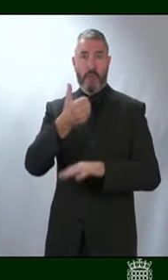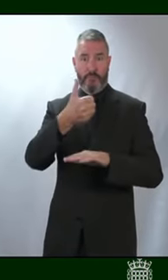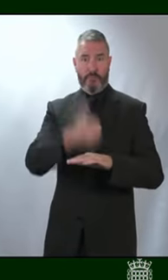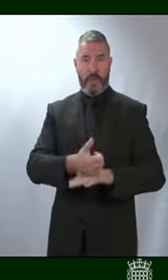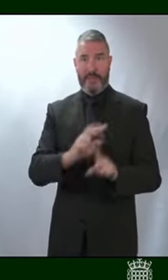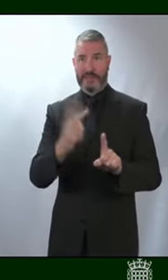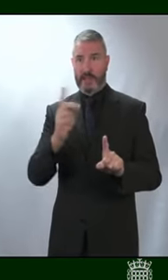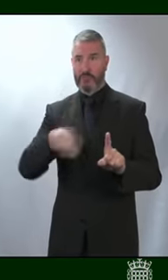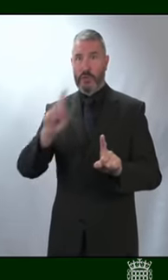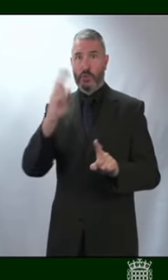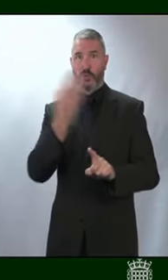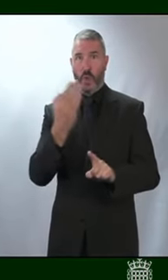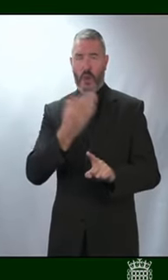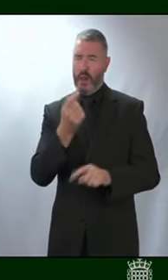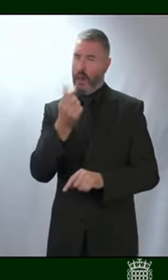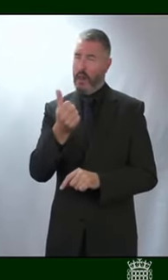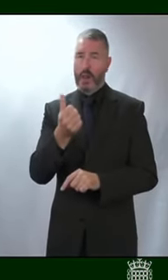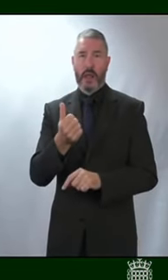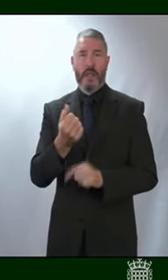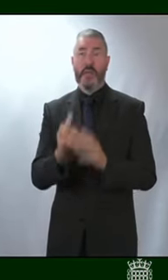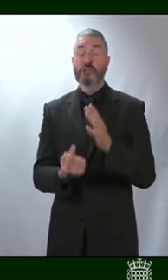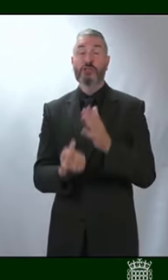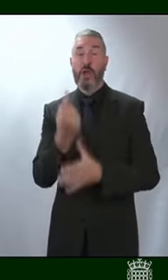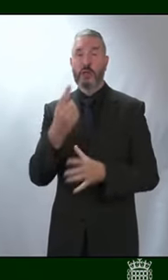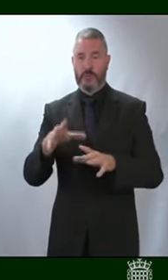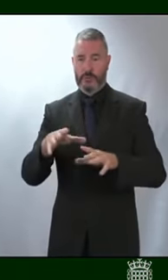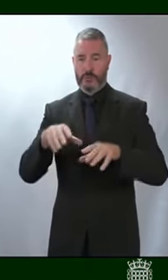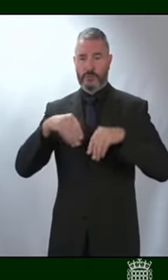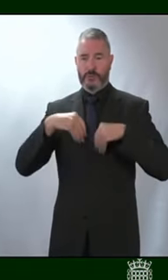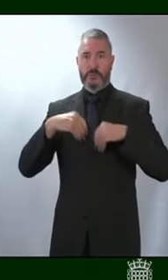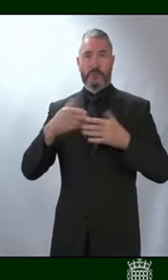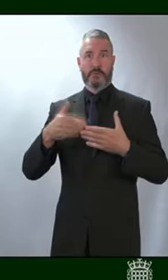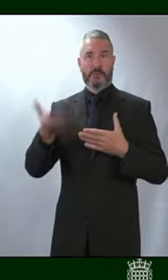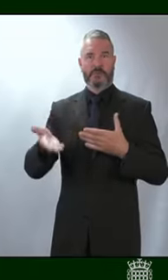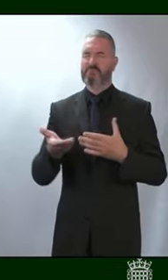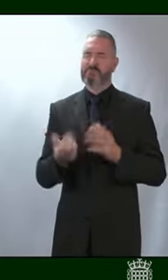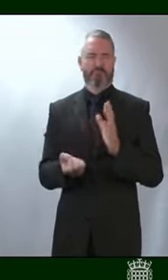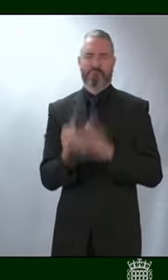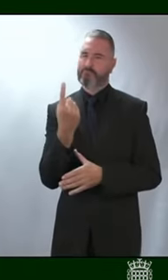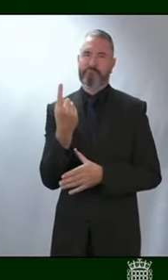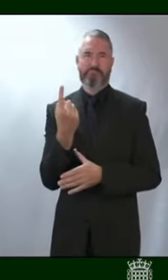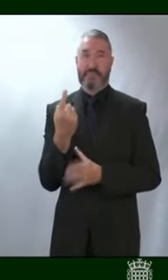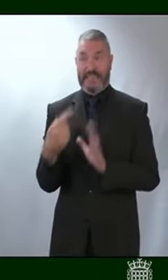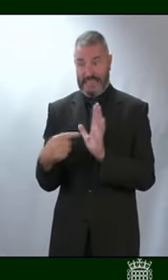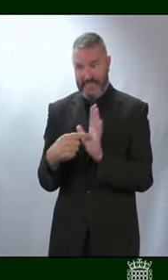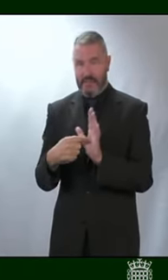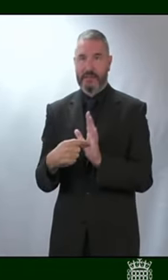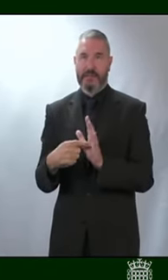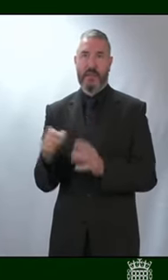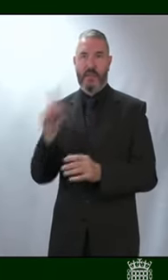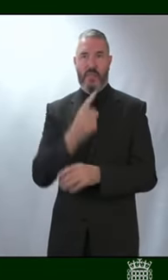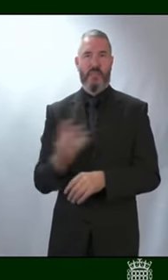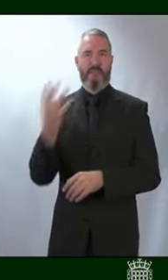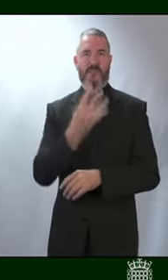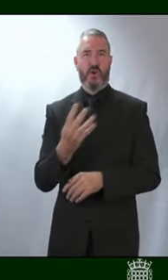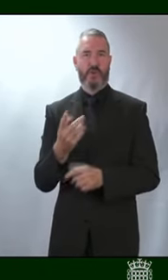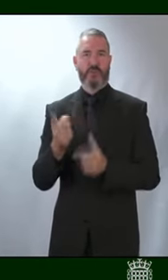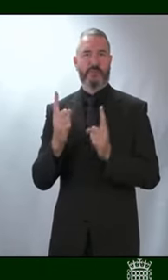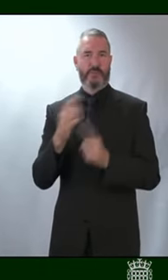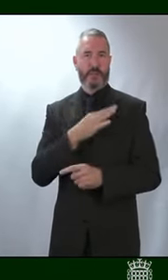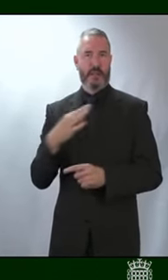disease. He knows that children have a significantly lower rate of infection. That's all in the letter that they've published